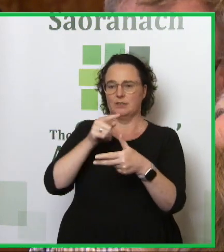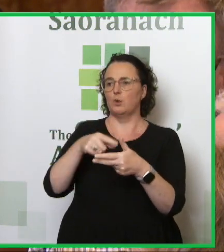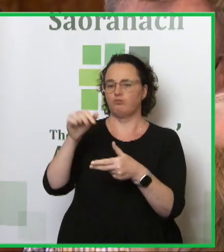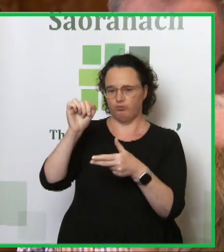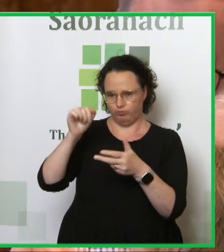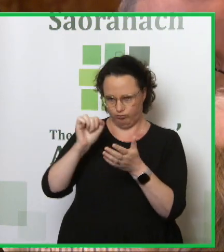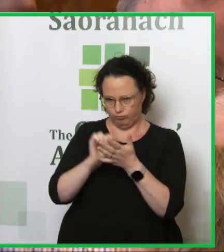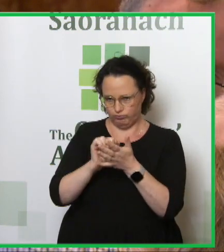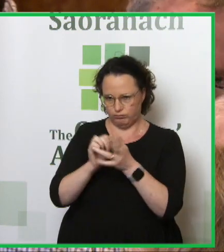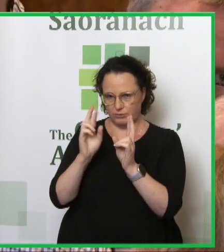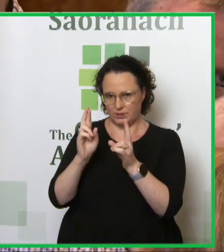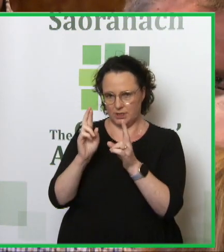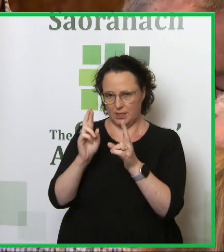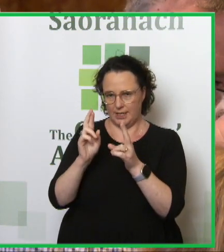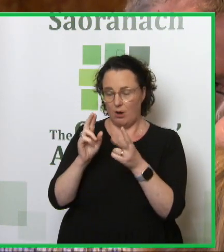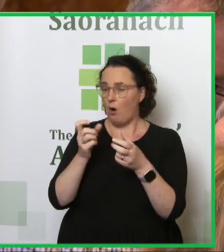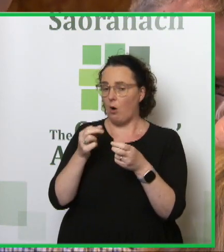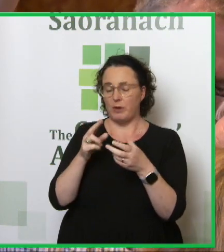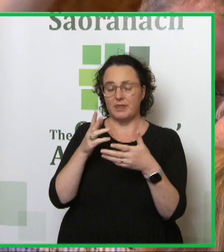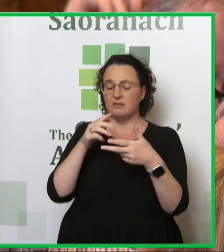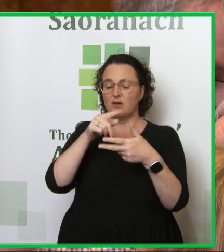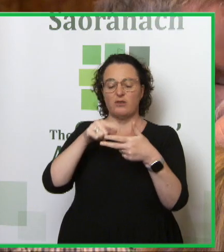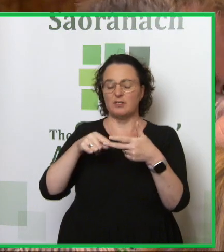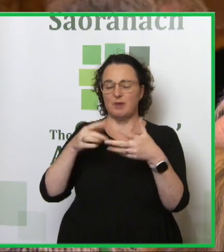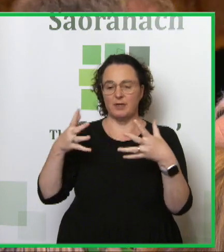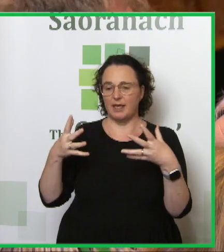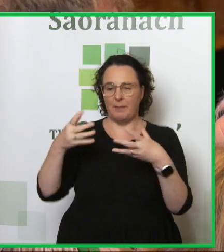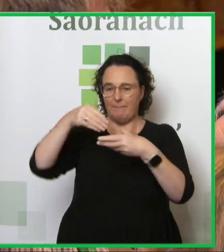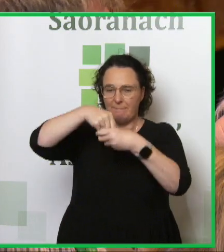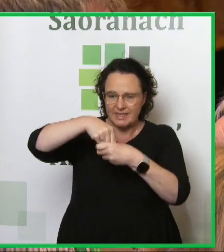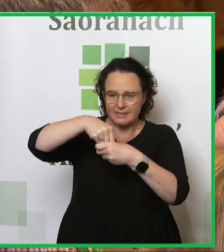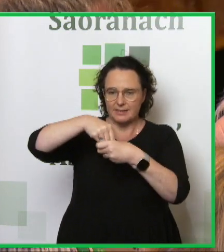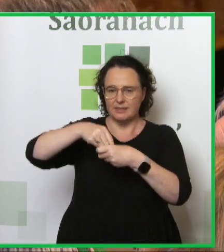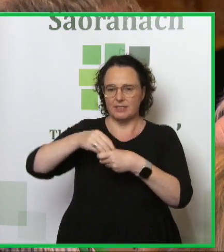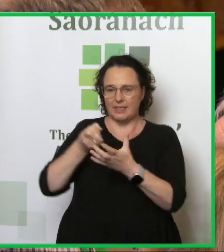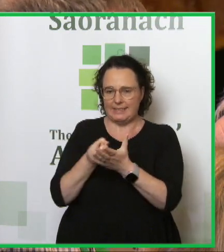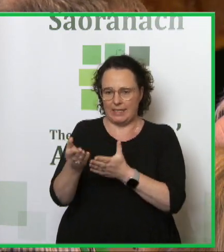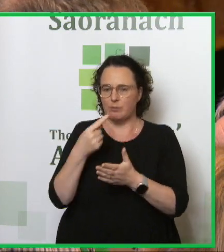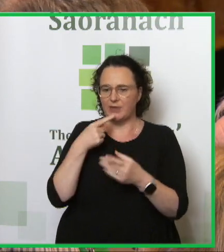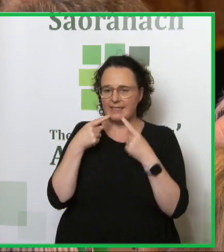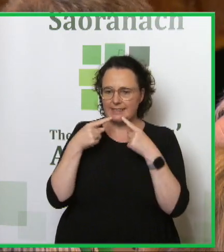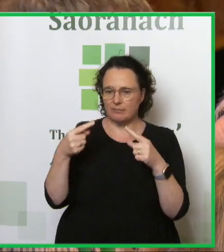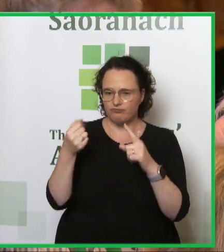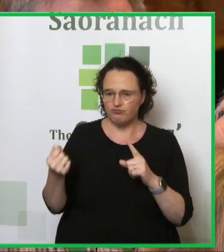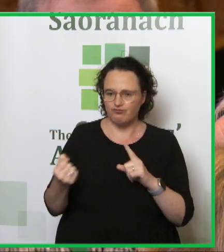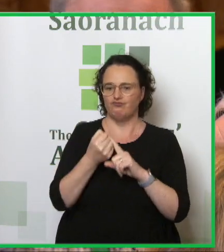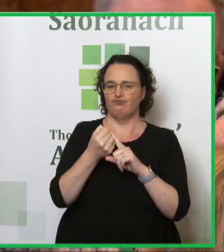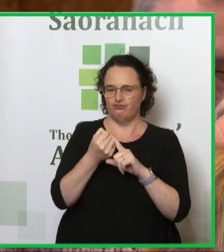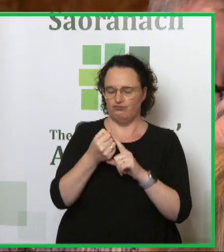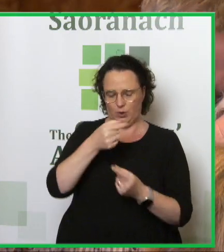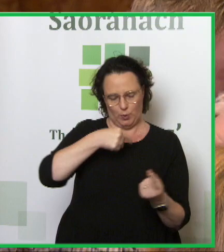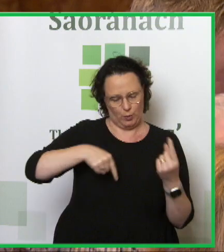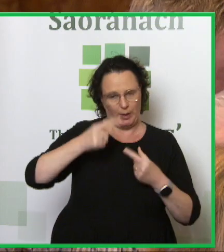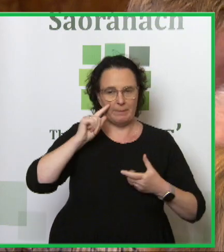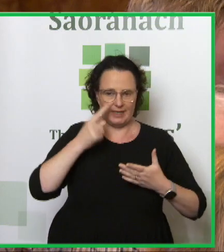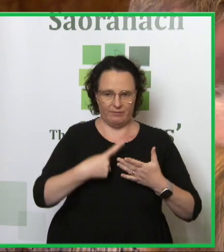Absolutely, yes. Okay. And maybe amalgamate some of the others into it, but that particular statement is the strongest, and we believe at the